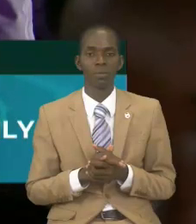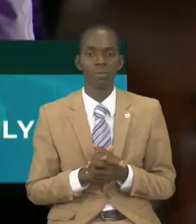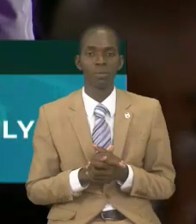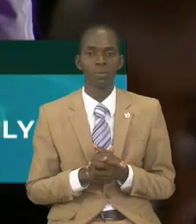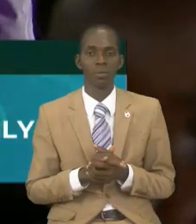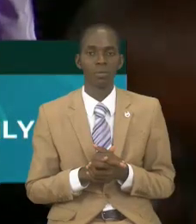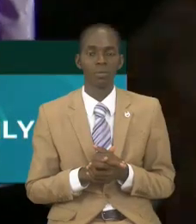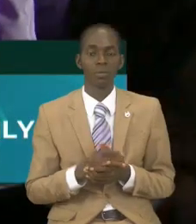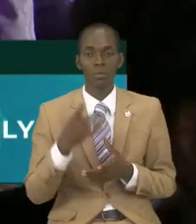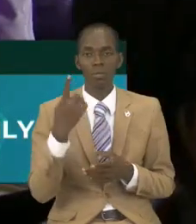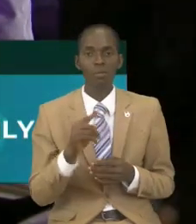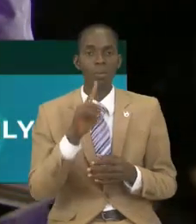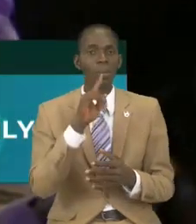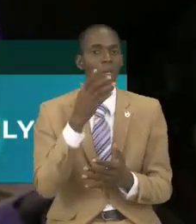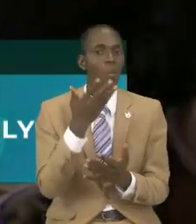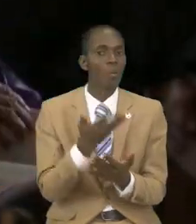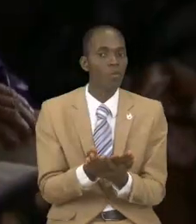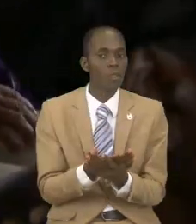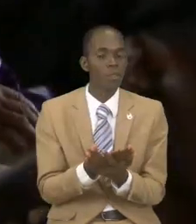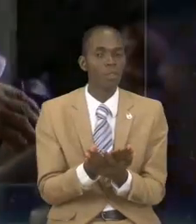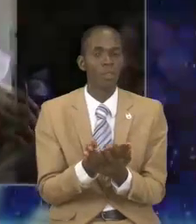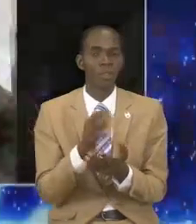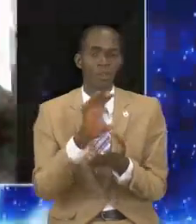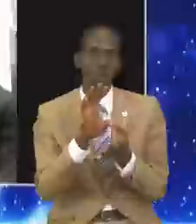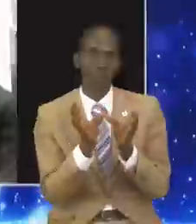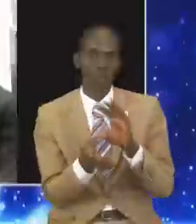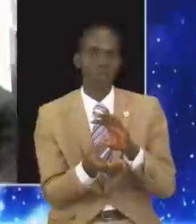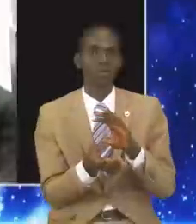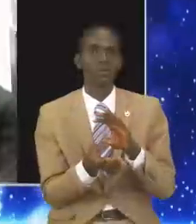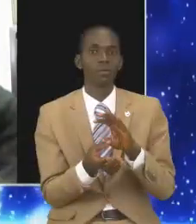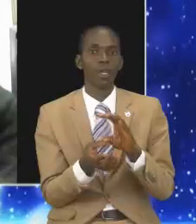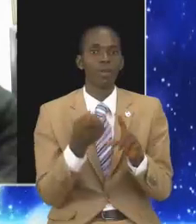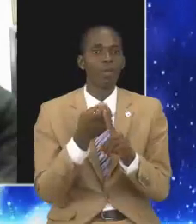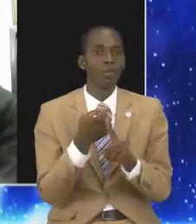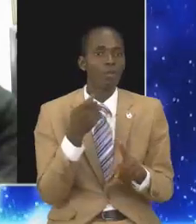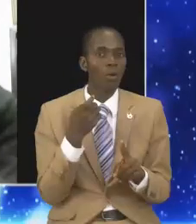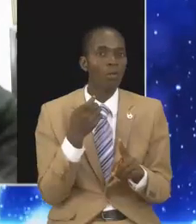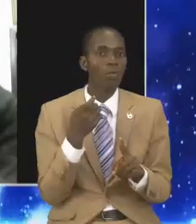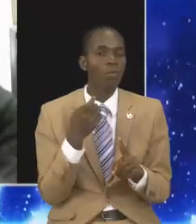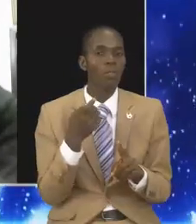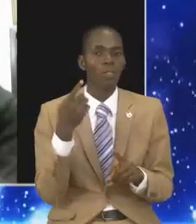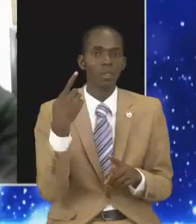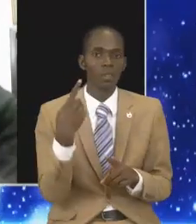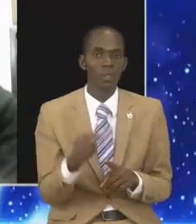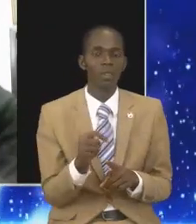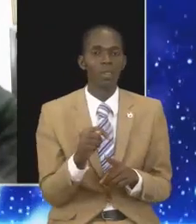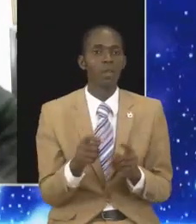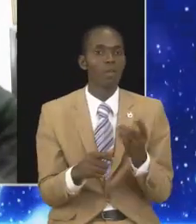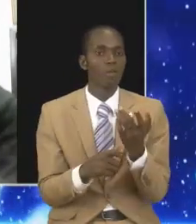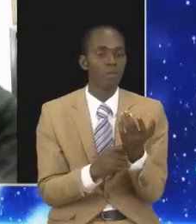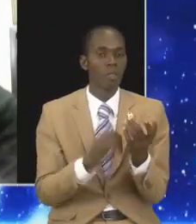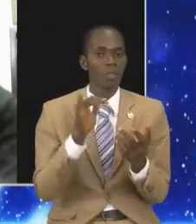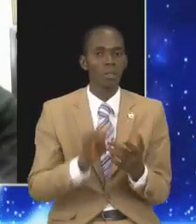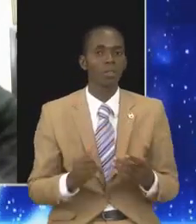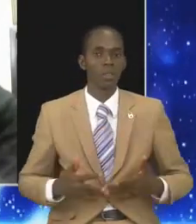The proven conversion from the fleshly